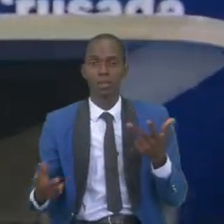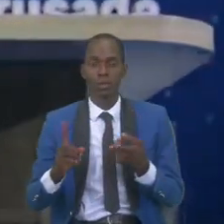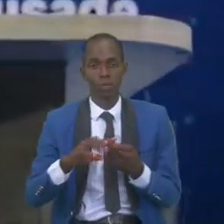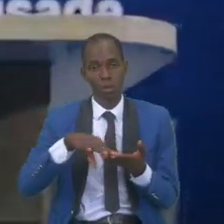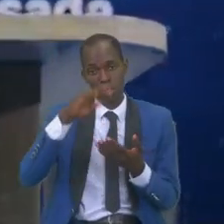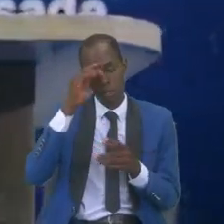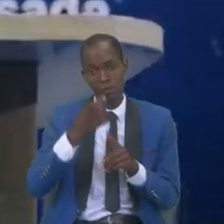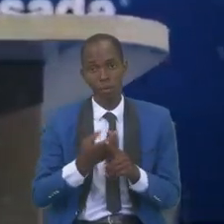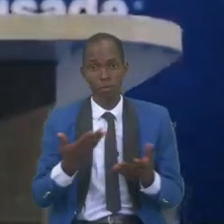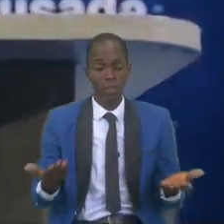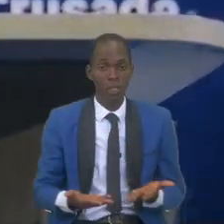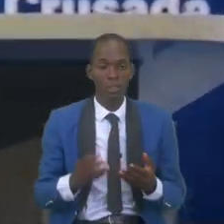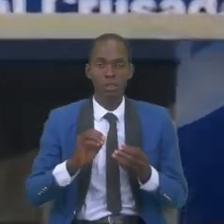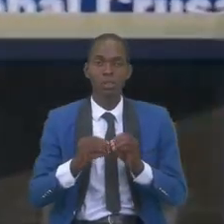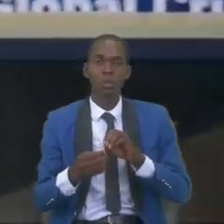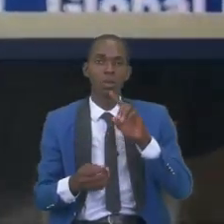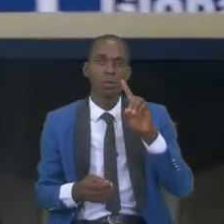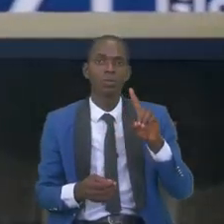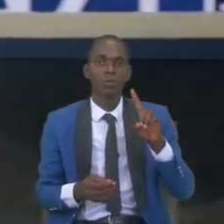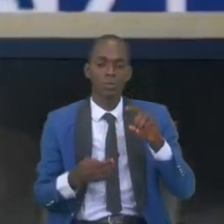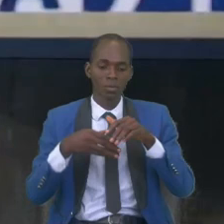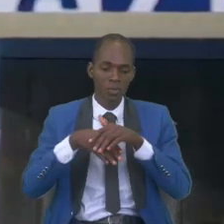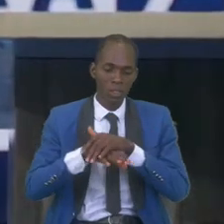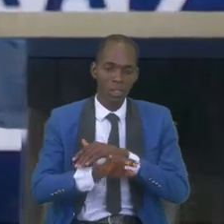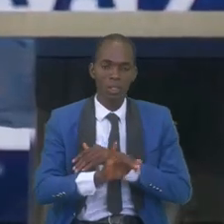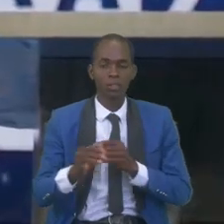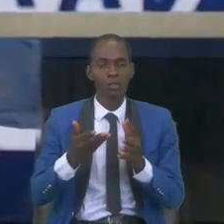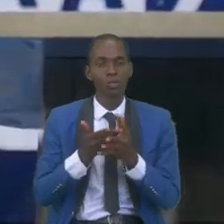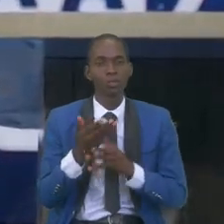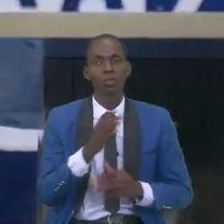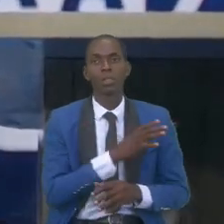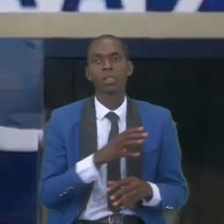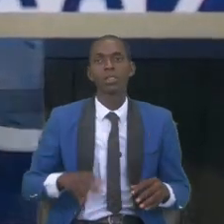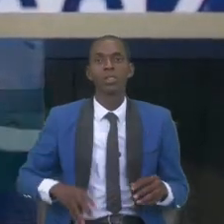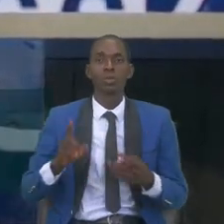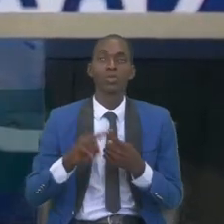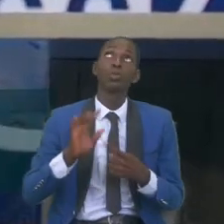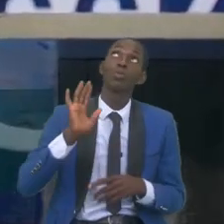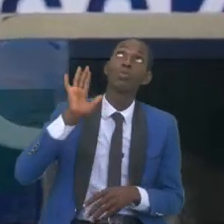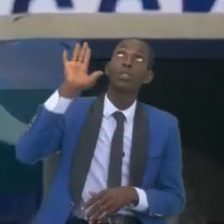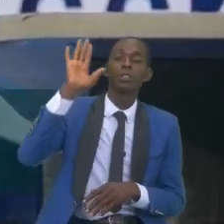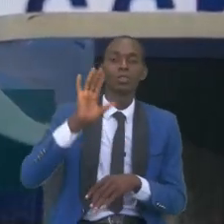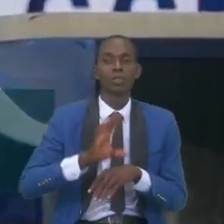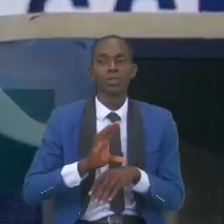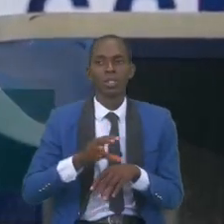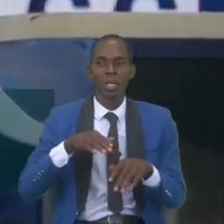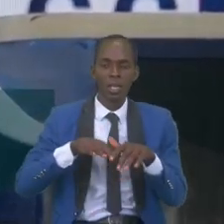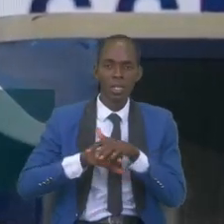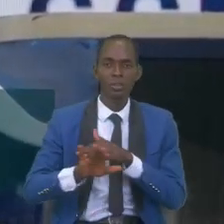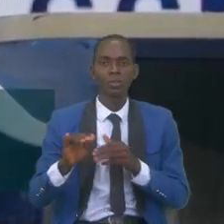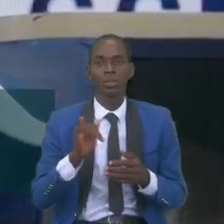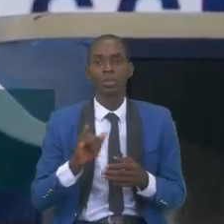this message. Number one, entry through Christ into his church. Entry through